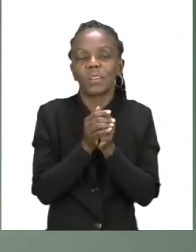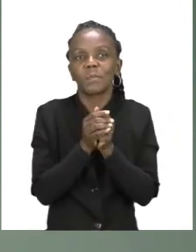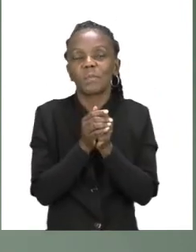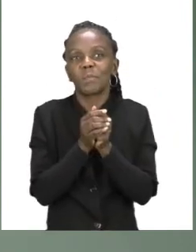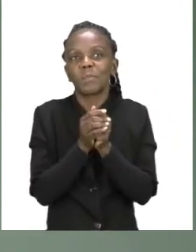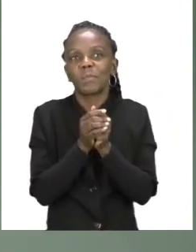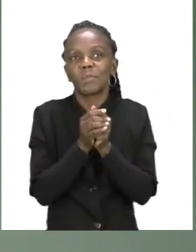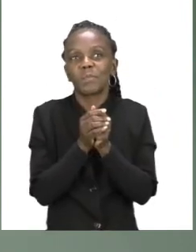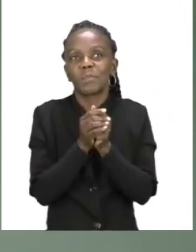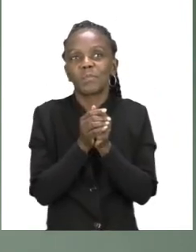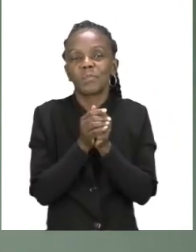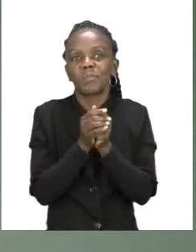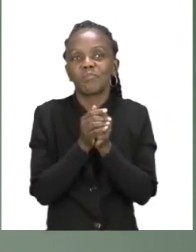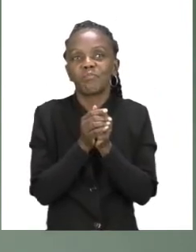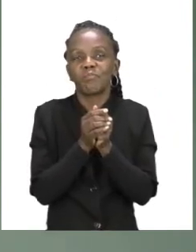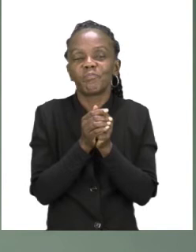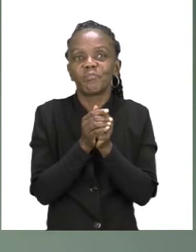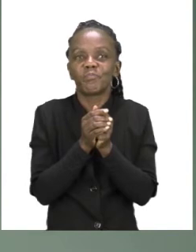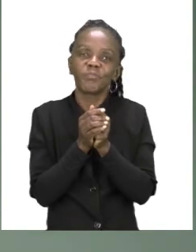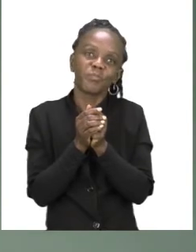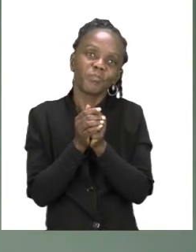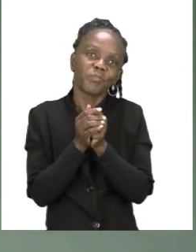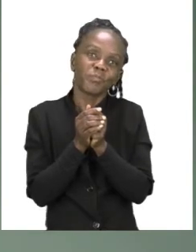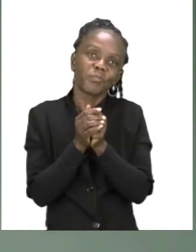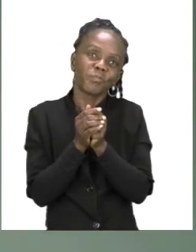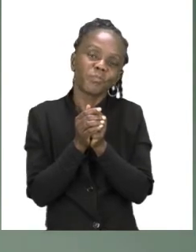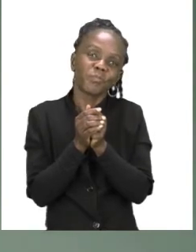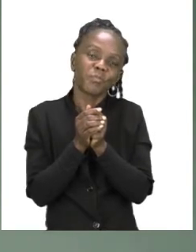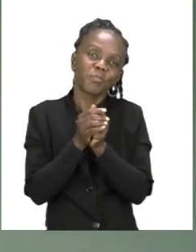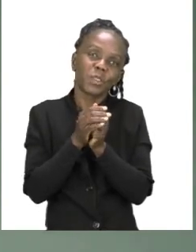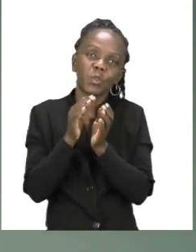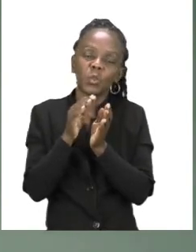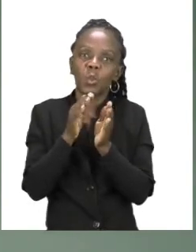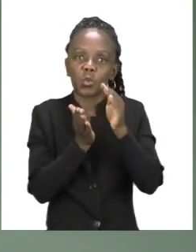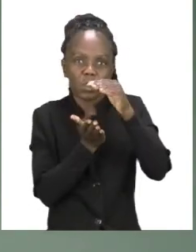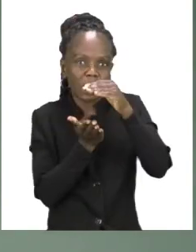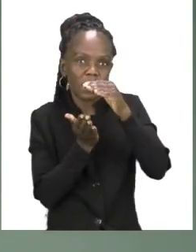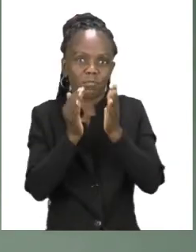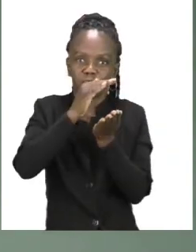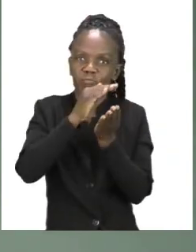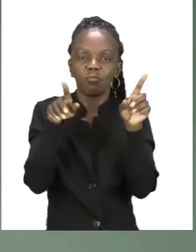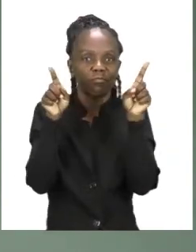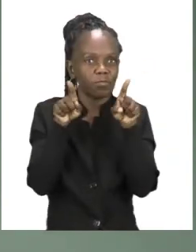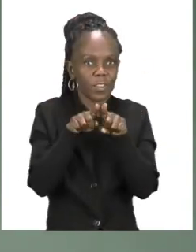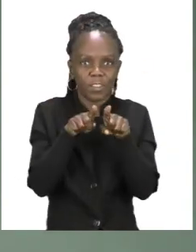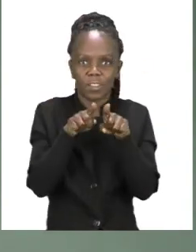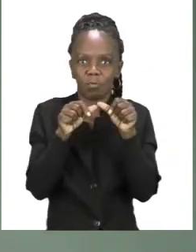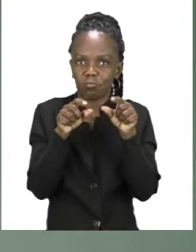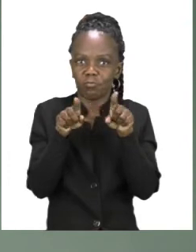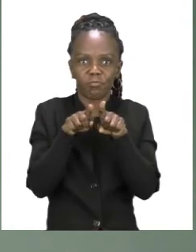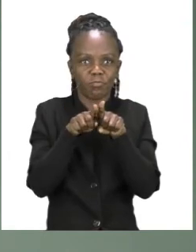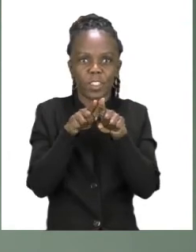does not change its shape. It is equal no matter which way you turn it. It will